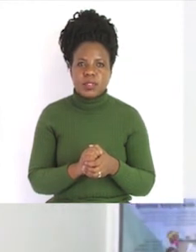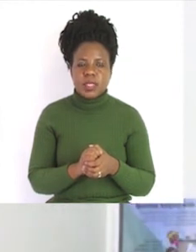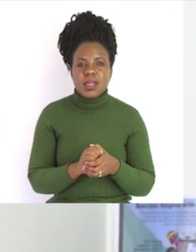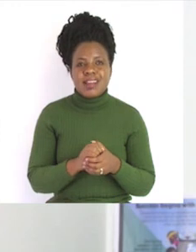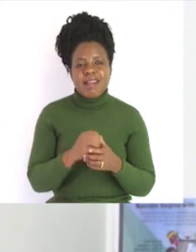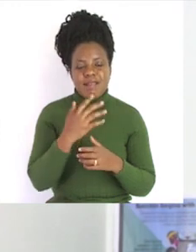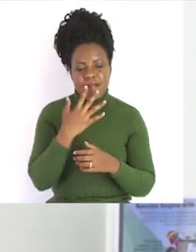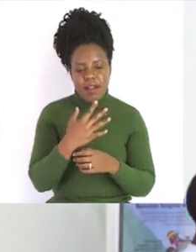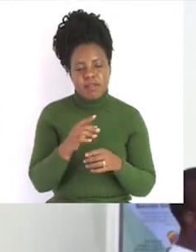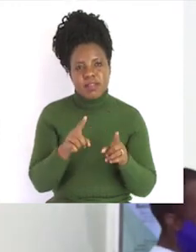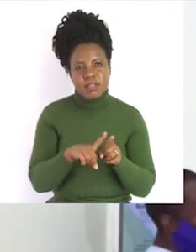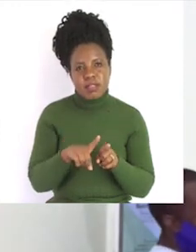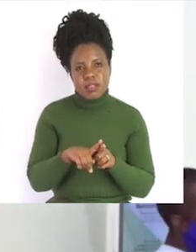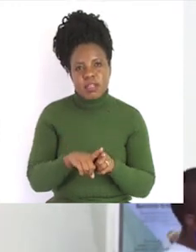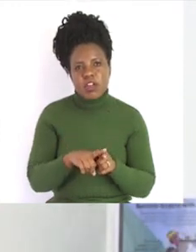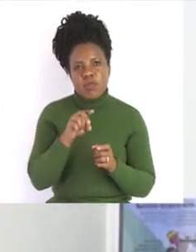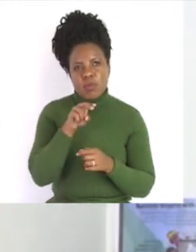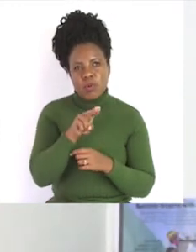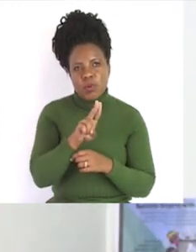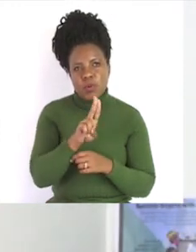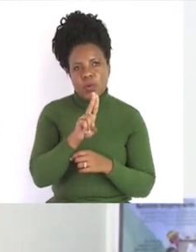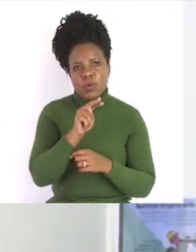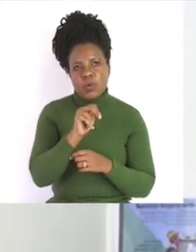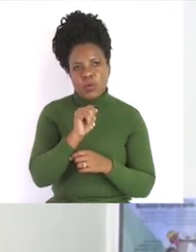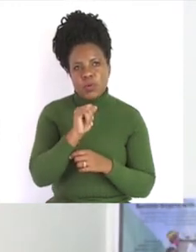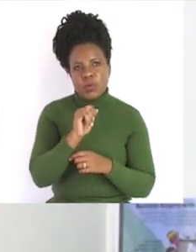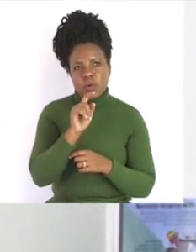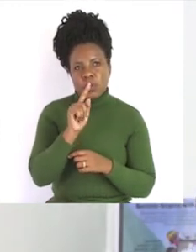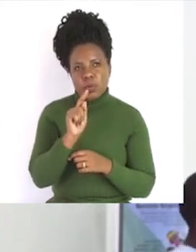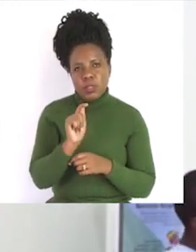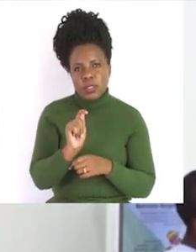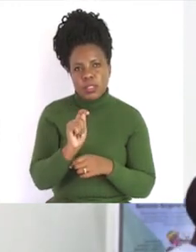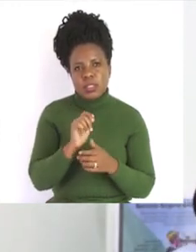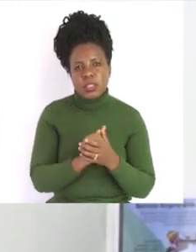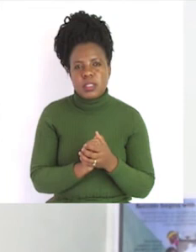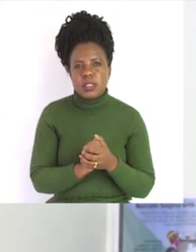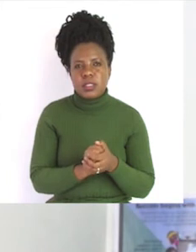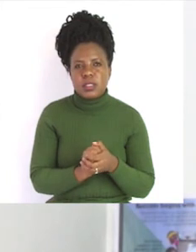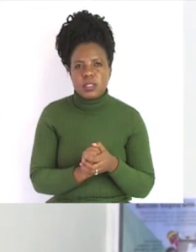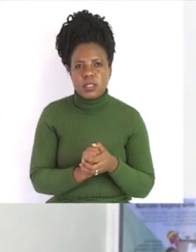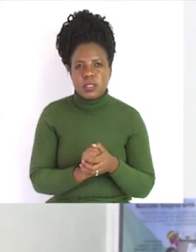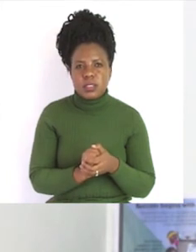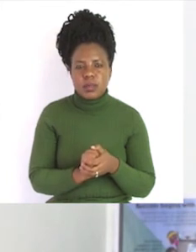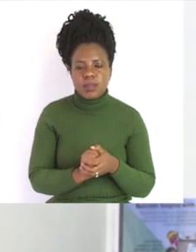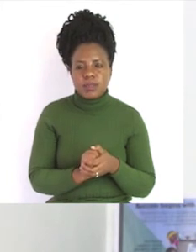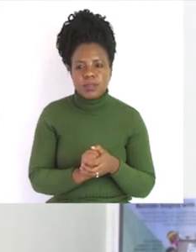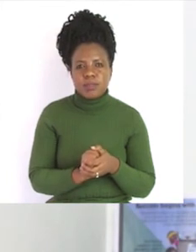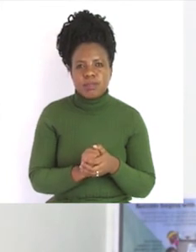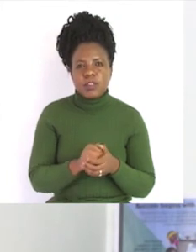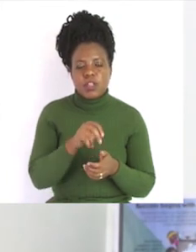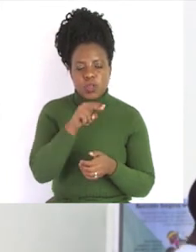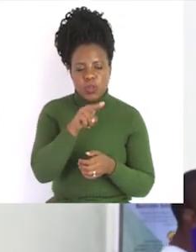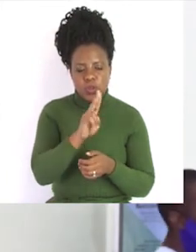a unit. Notice that I deliberately wrote it like this so that my